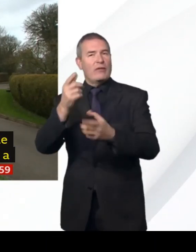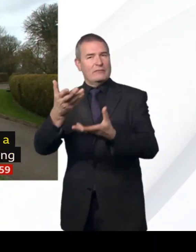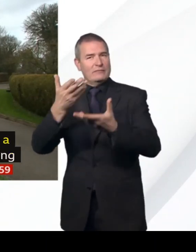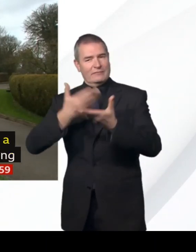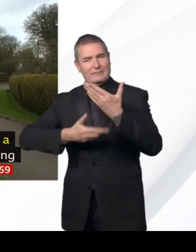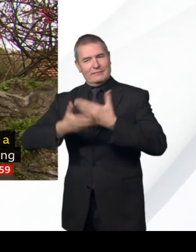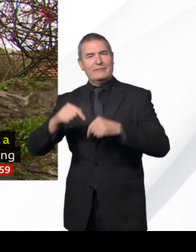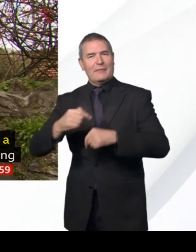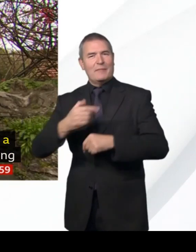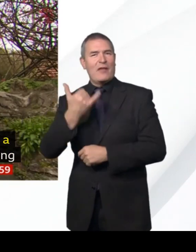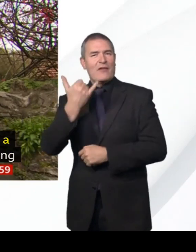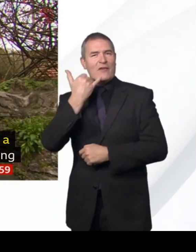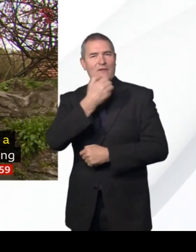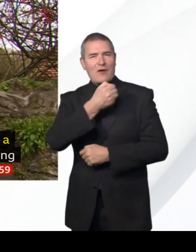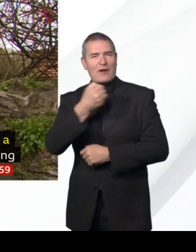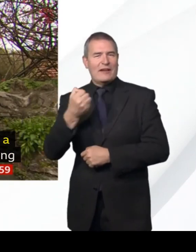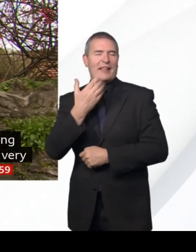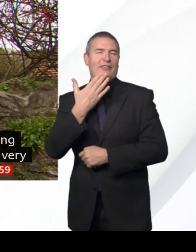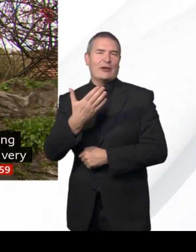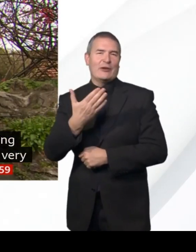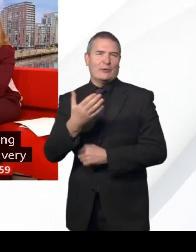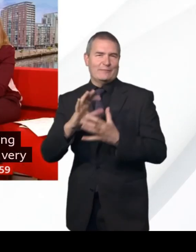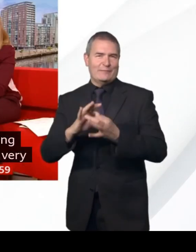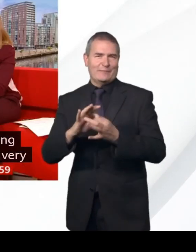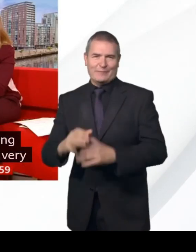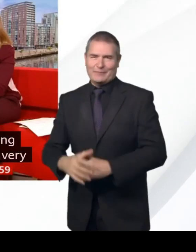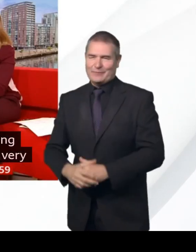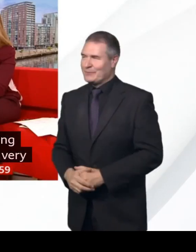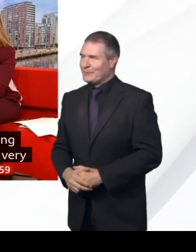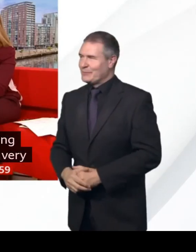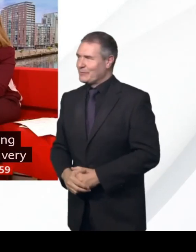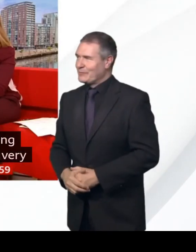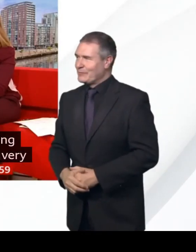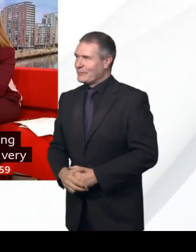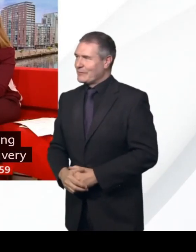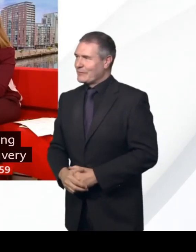and Becky as well. Becky Lloyd, thank you both very much indeed from your rather lovely phone boxes. I just remembered the last phone